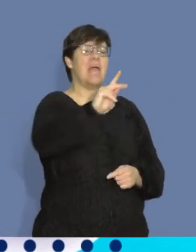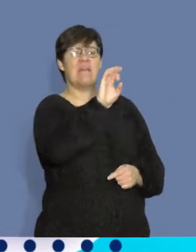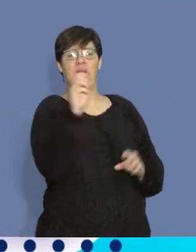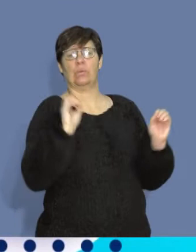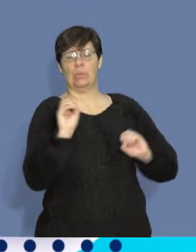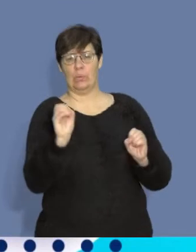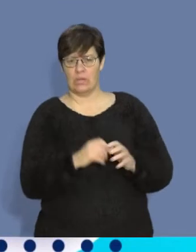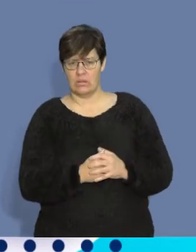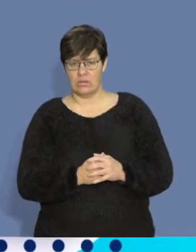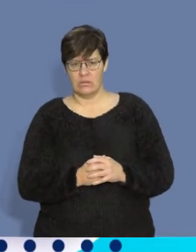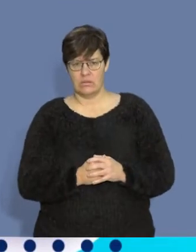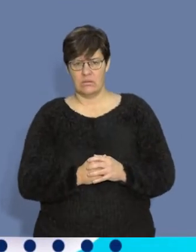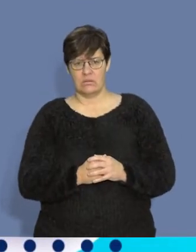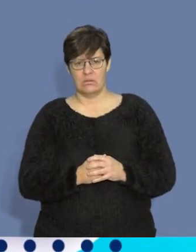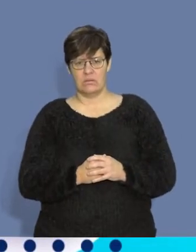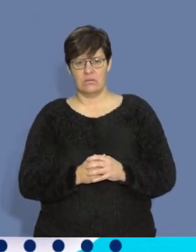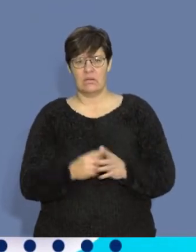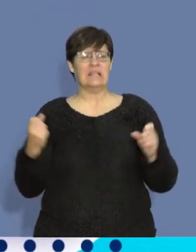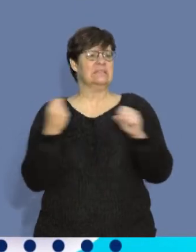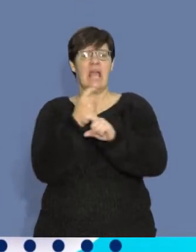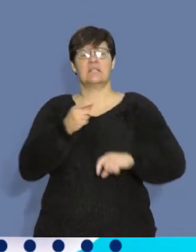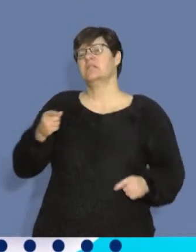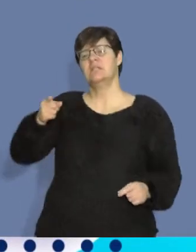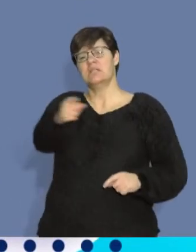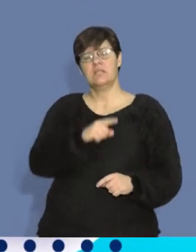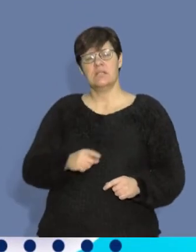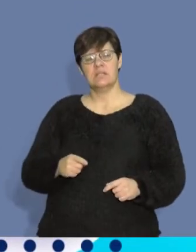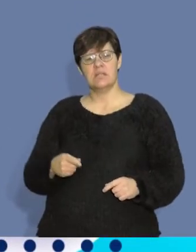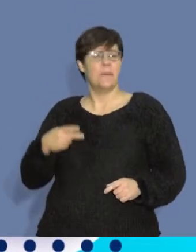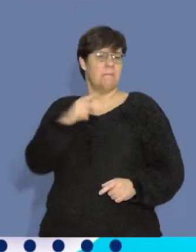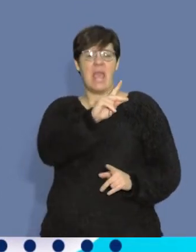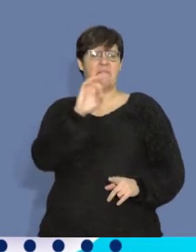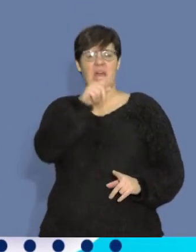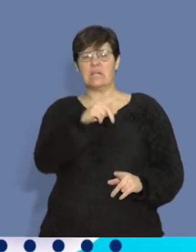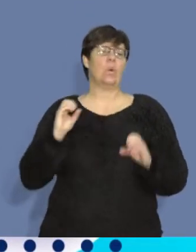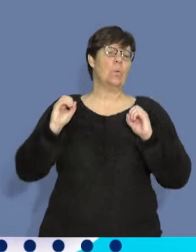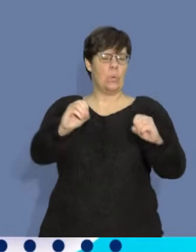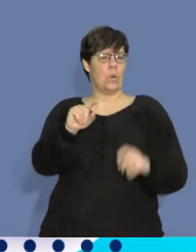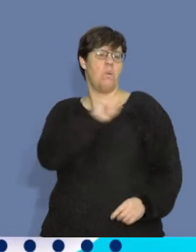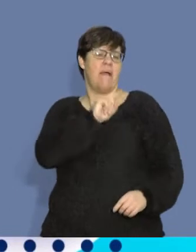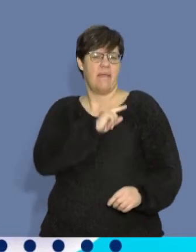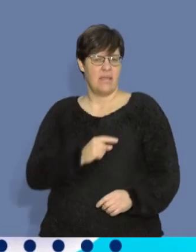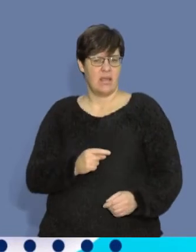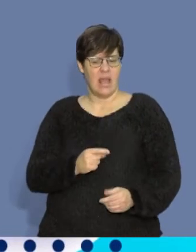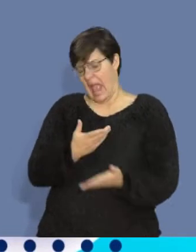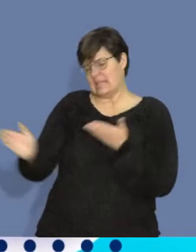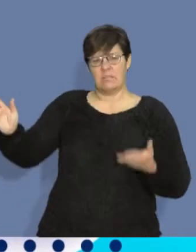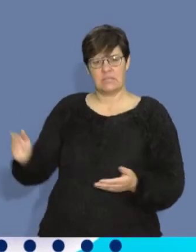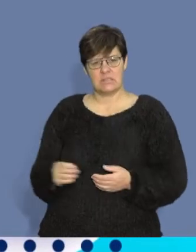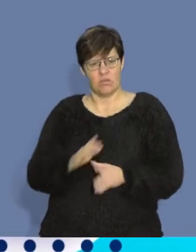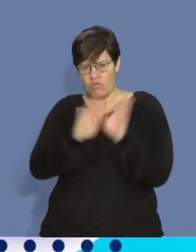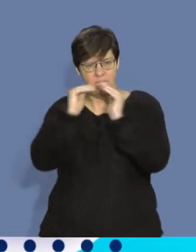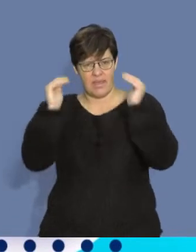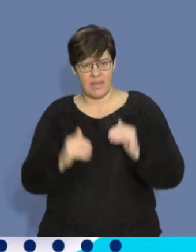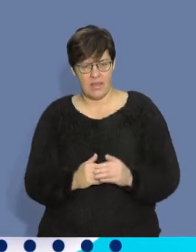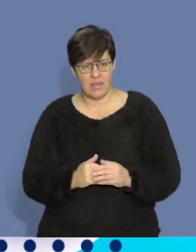For example, the taxi industry. So obviously, this type of response would come from